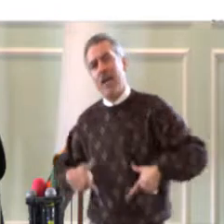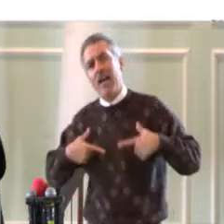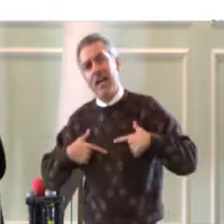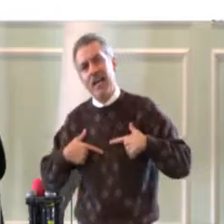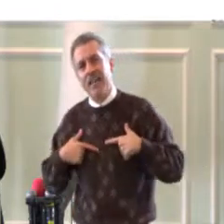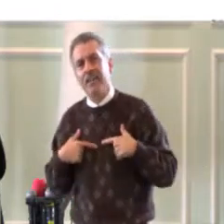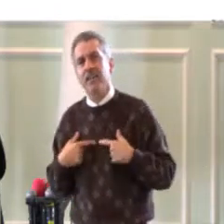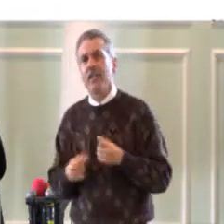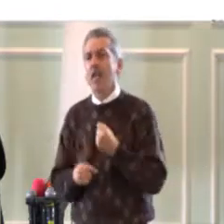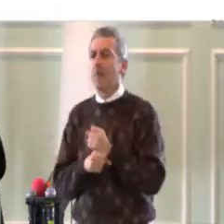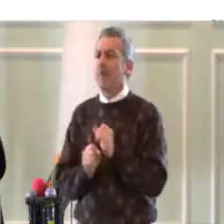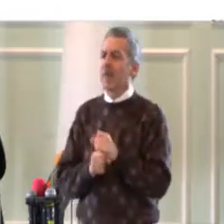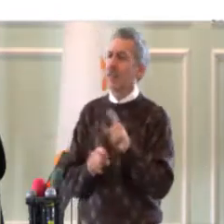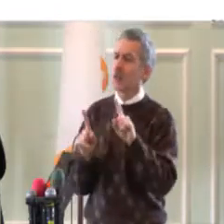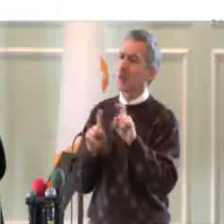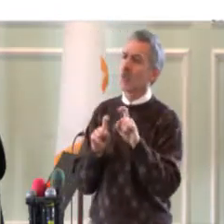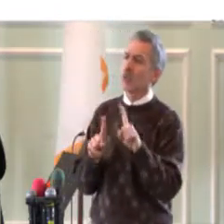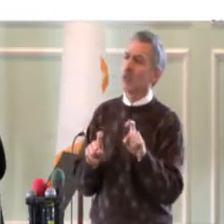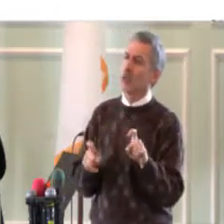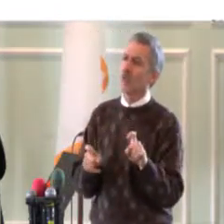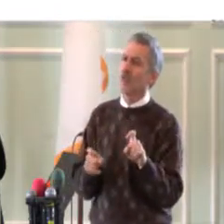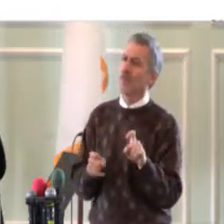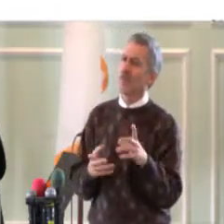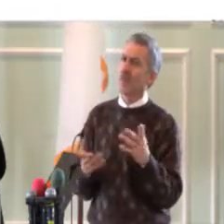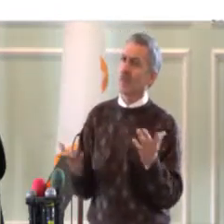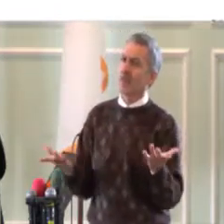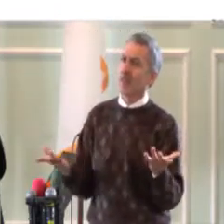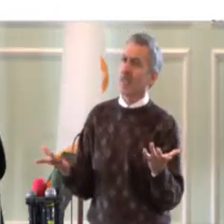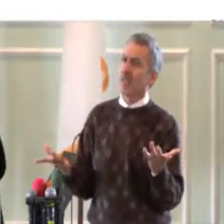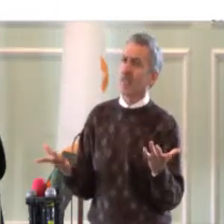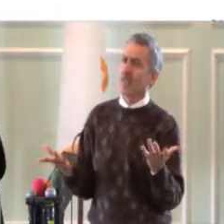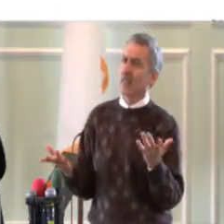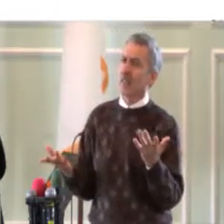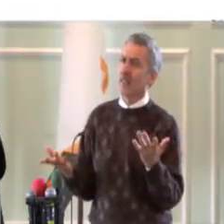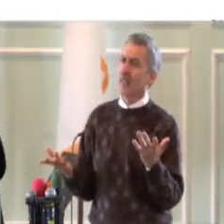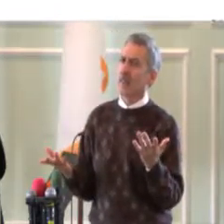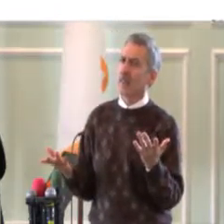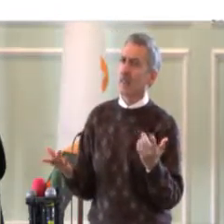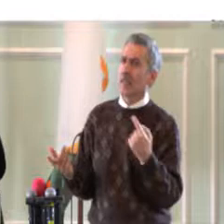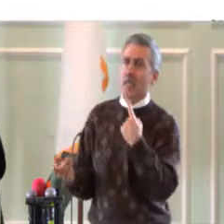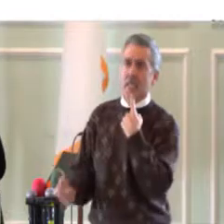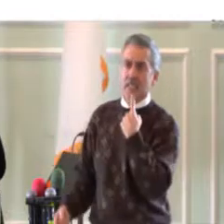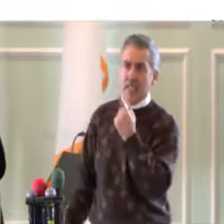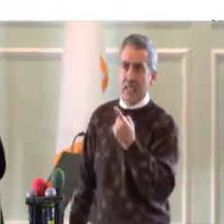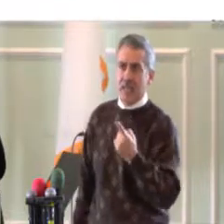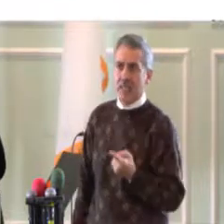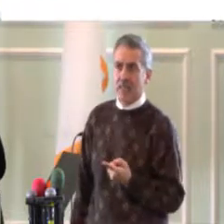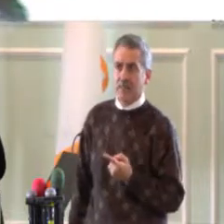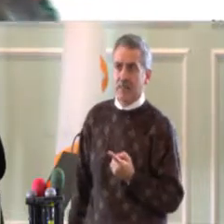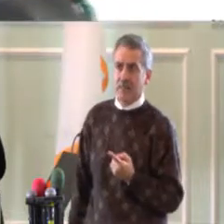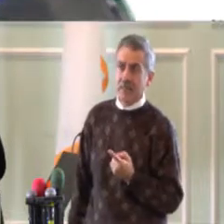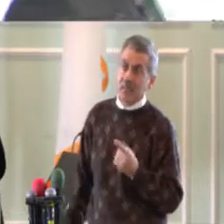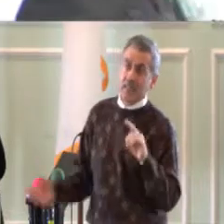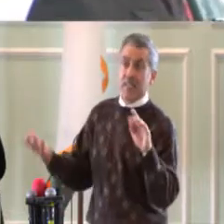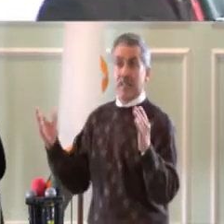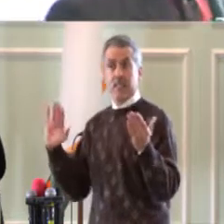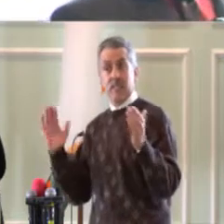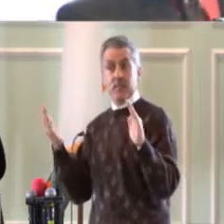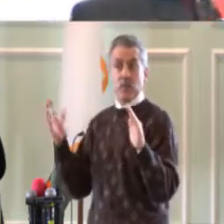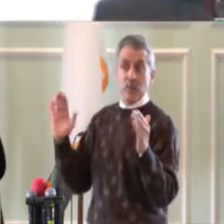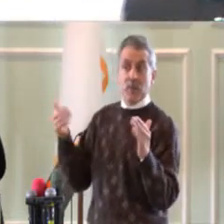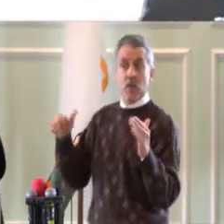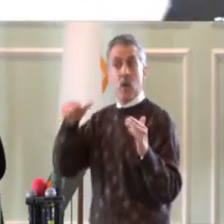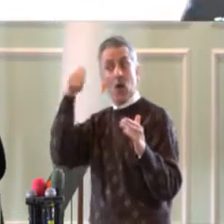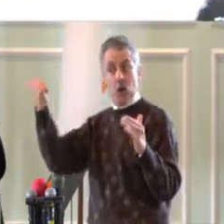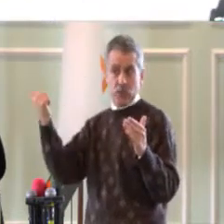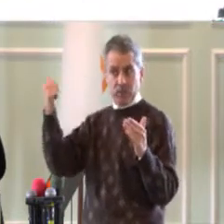sometimes make us question the fact that God is in charge. Sometimes we say, well, there seems to be somebody else in charge other